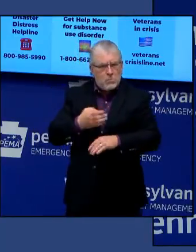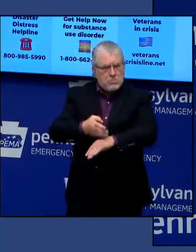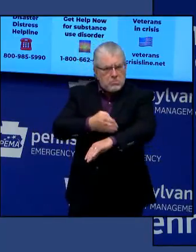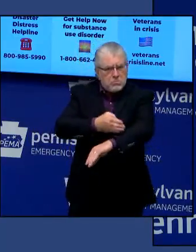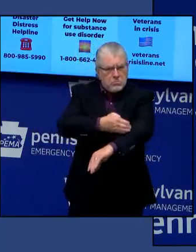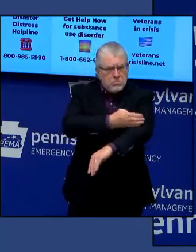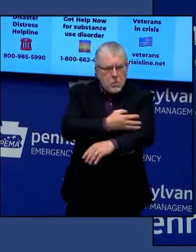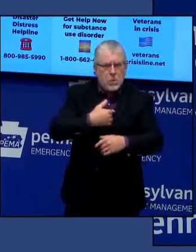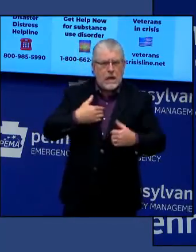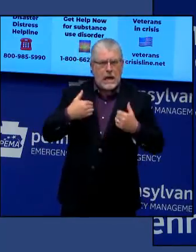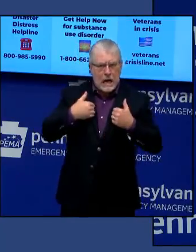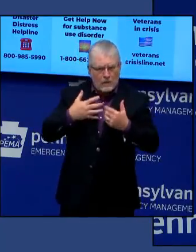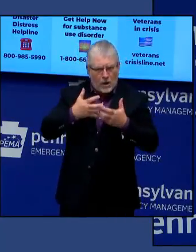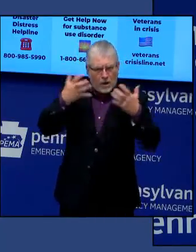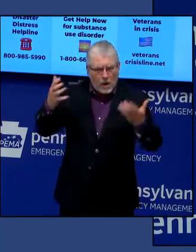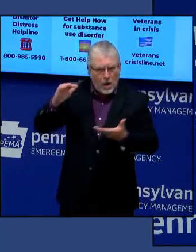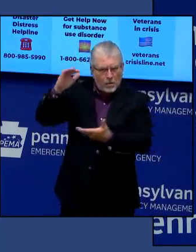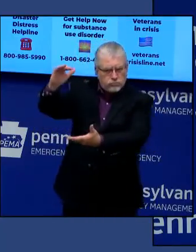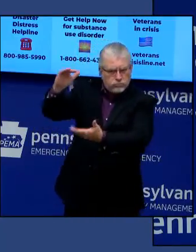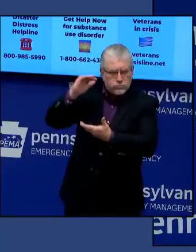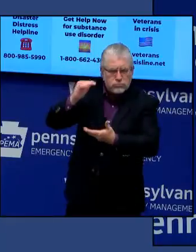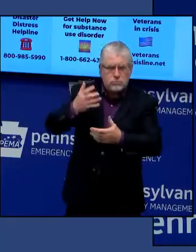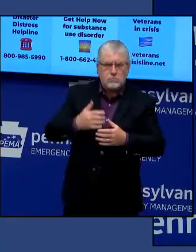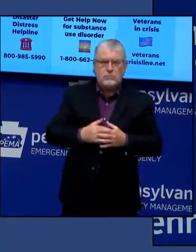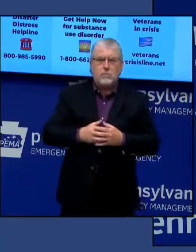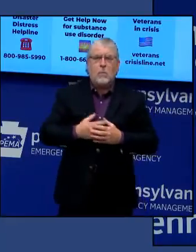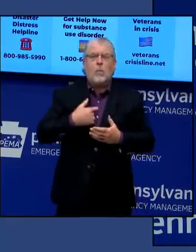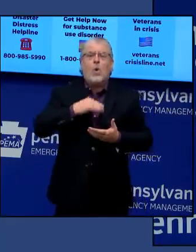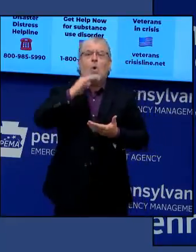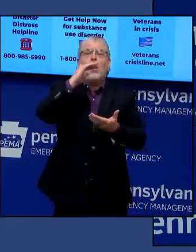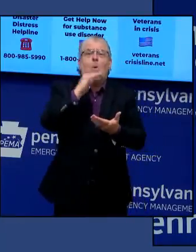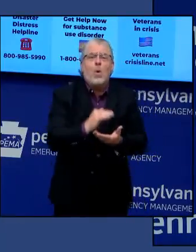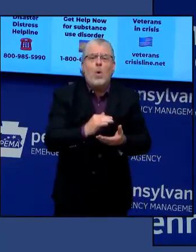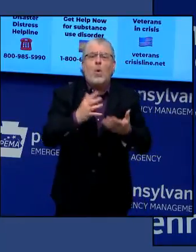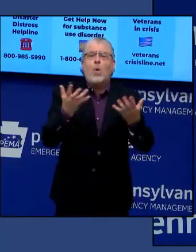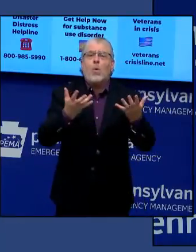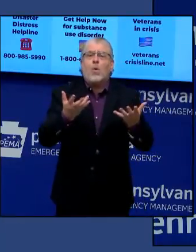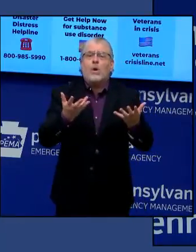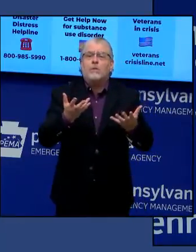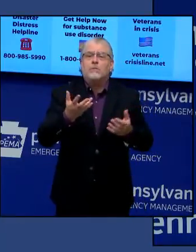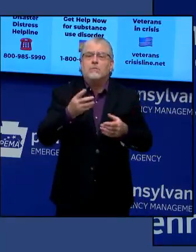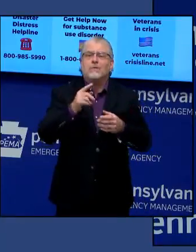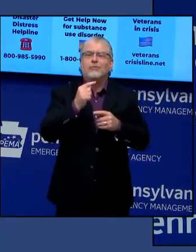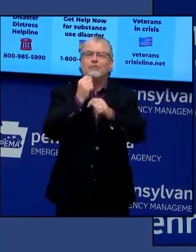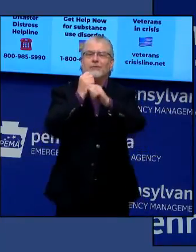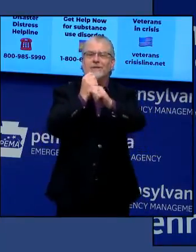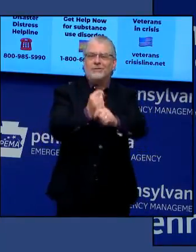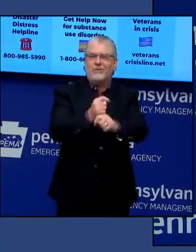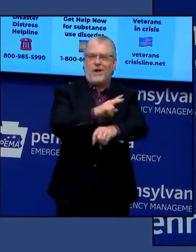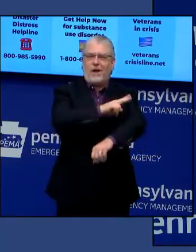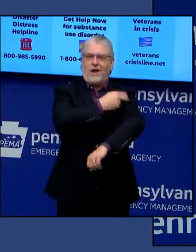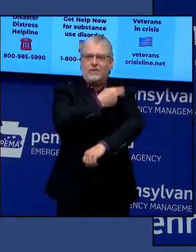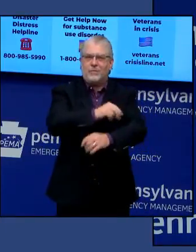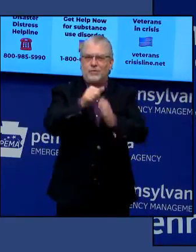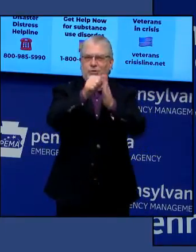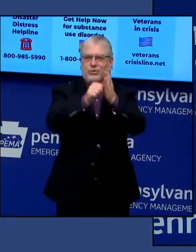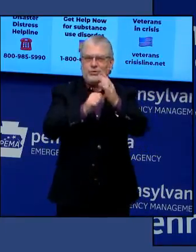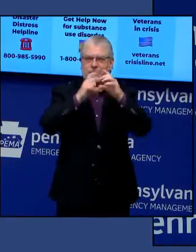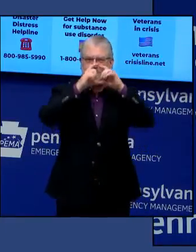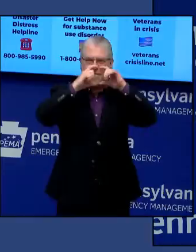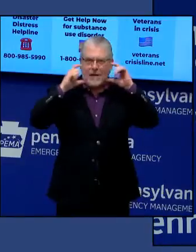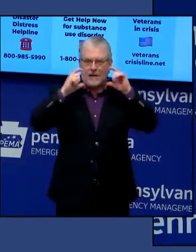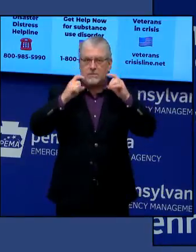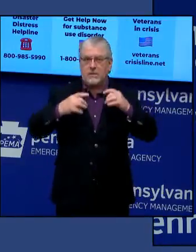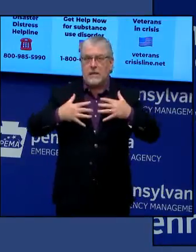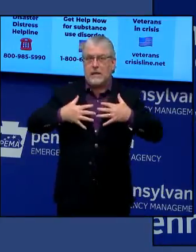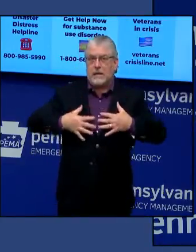low is actually in traditional medical surgical procedure masks, hospital gowns, and gloves. We have been told